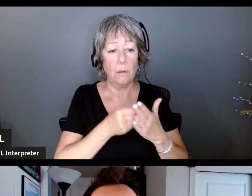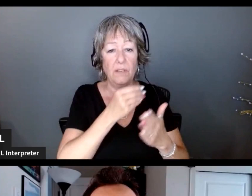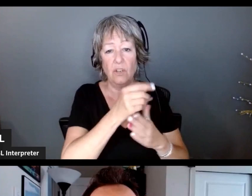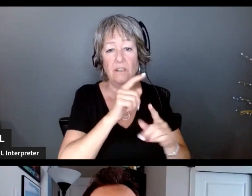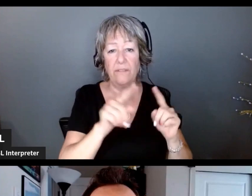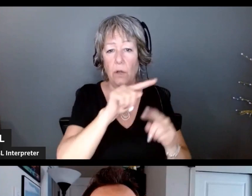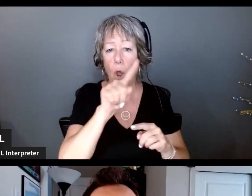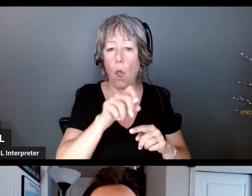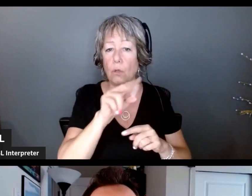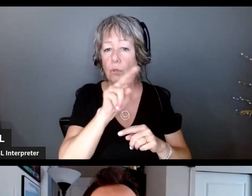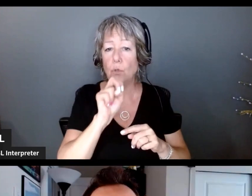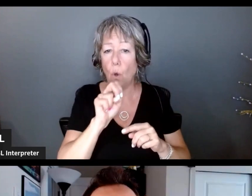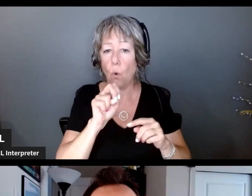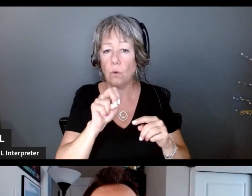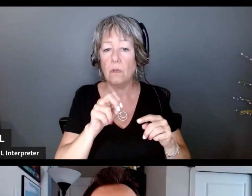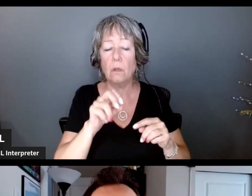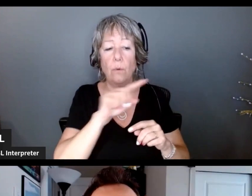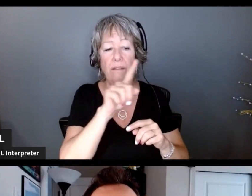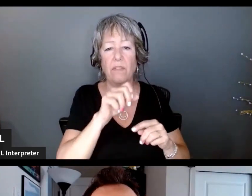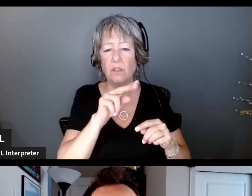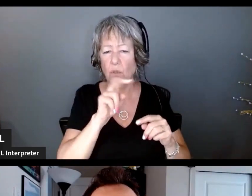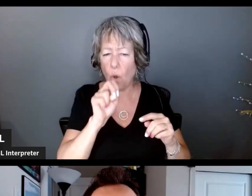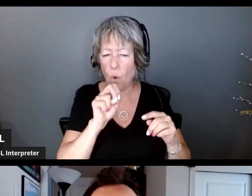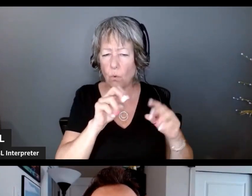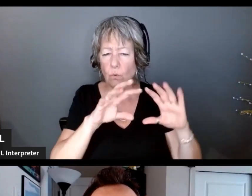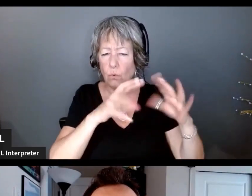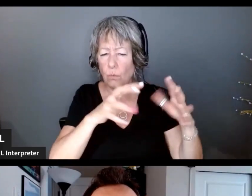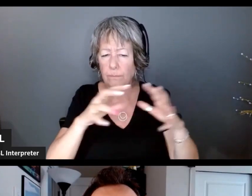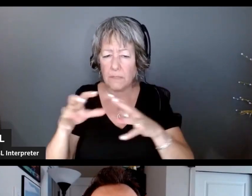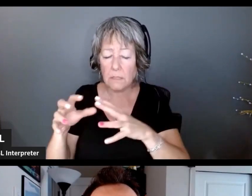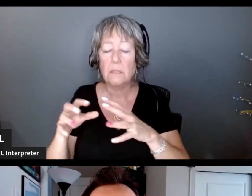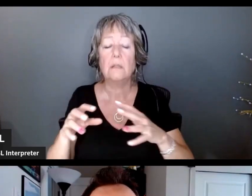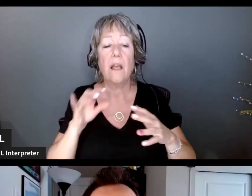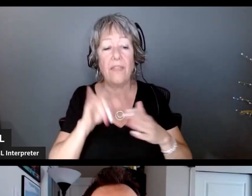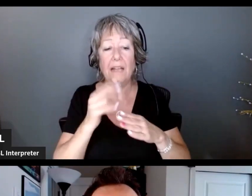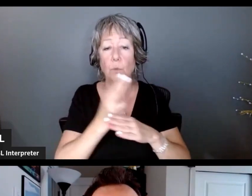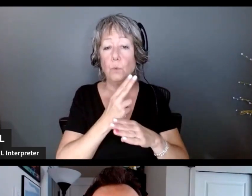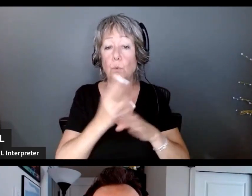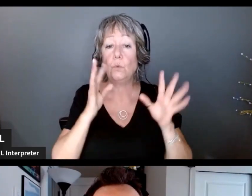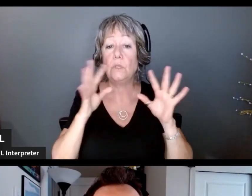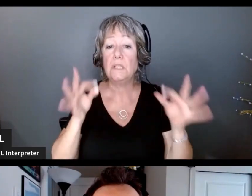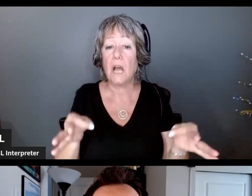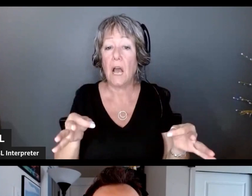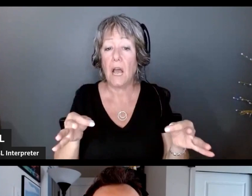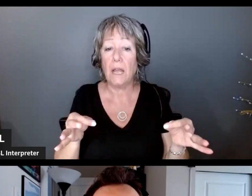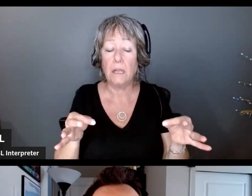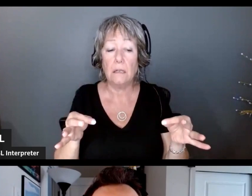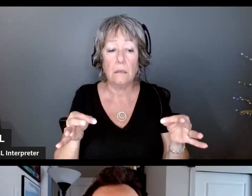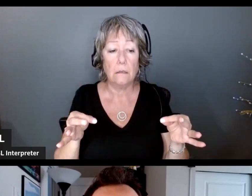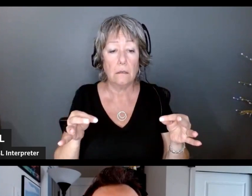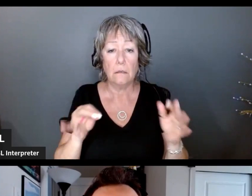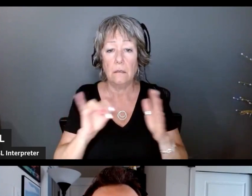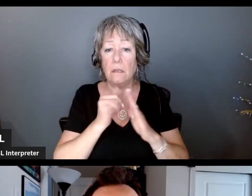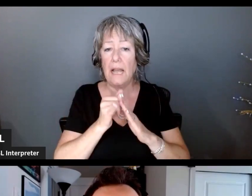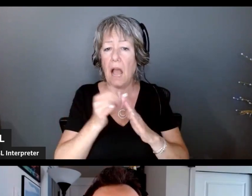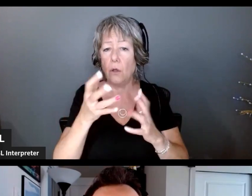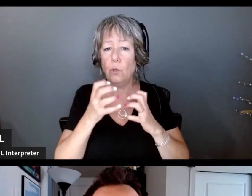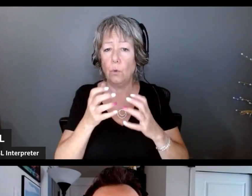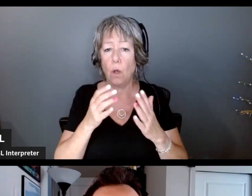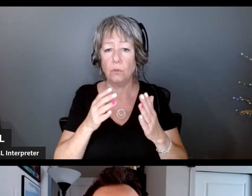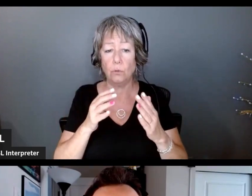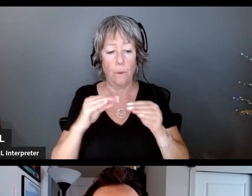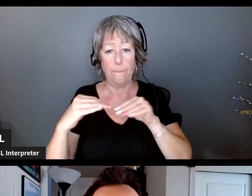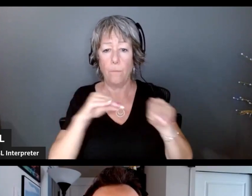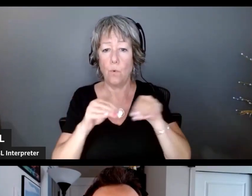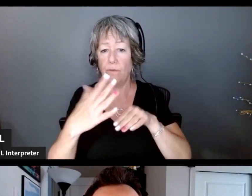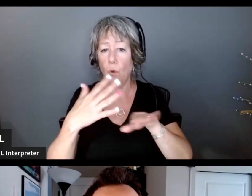There's an attribute called the zone awareness attribute that is used to decide, how do you want to move away the traffic. You